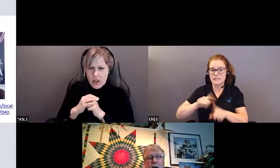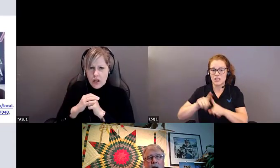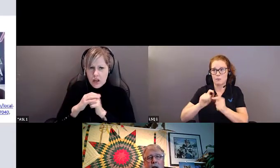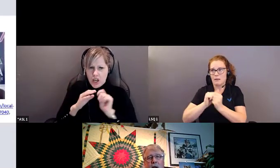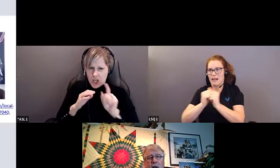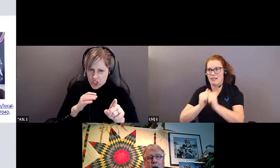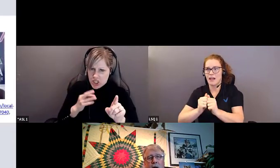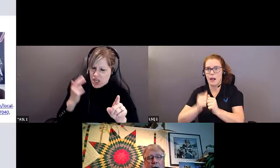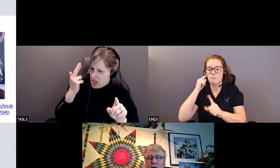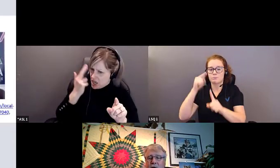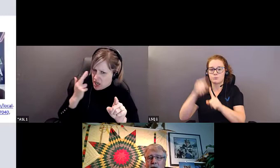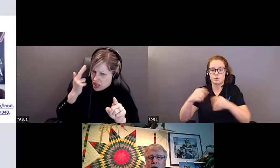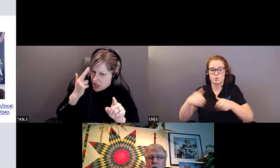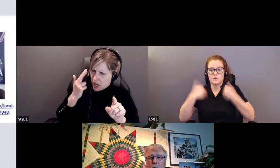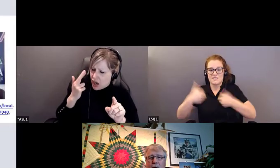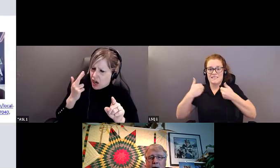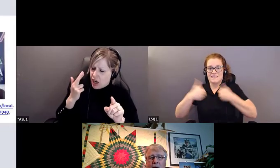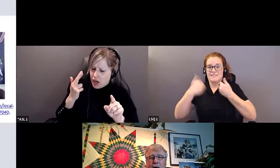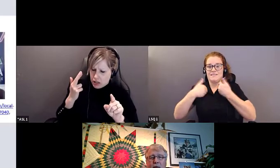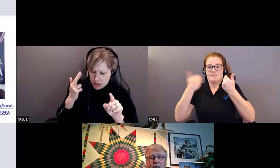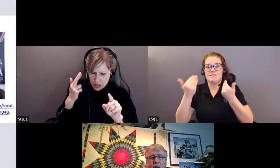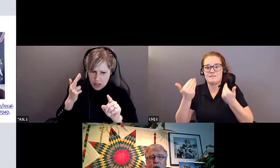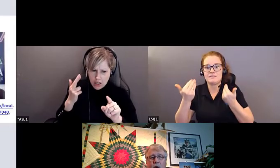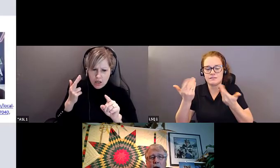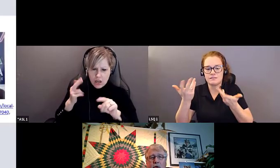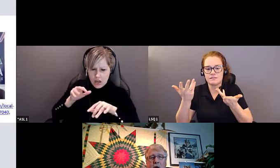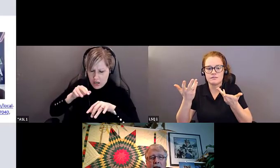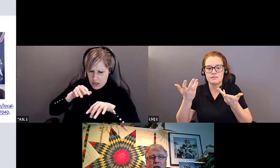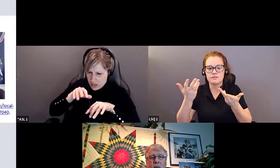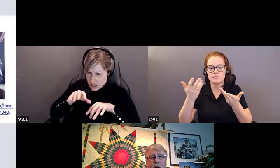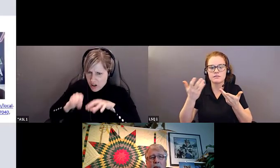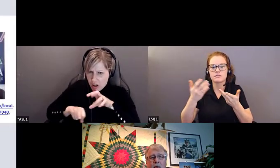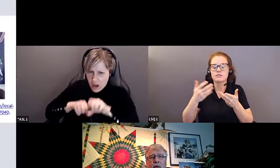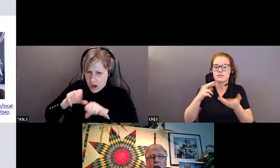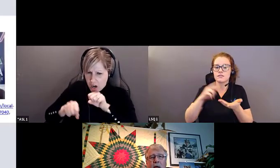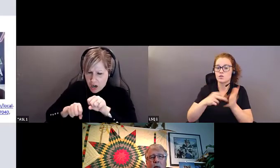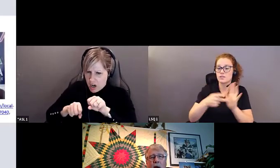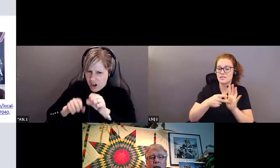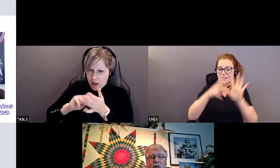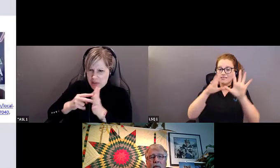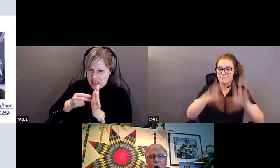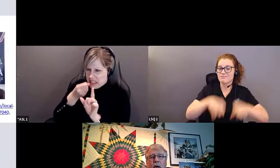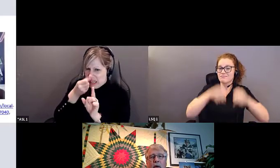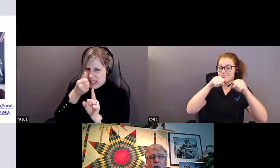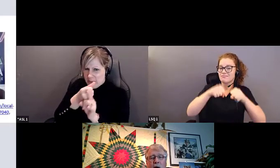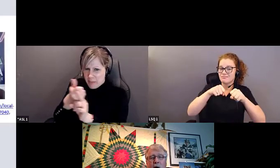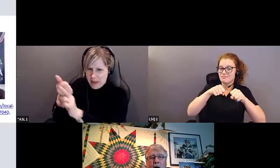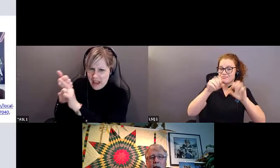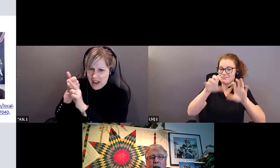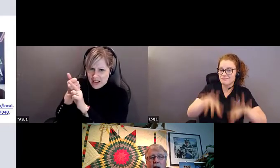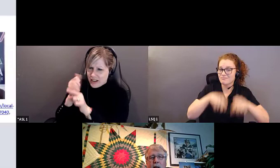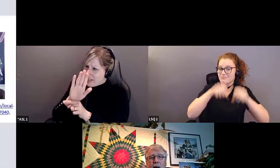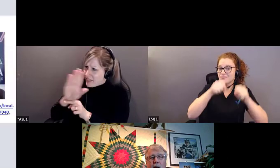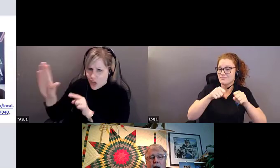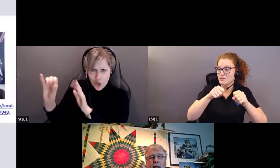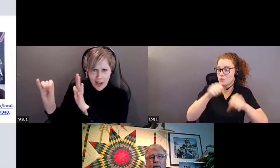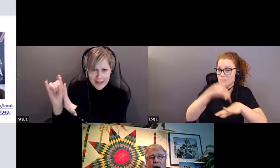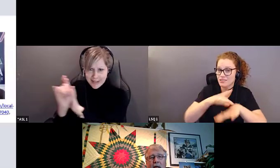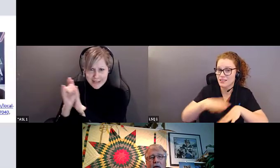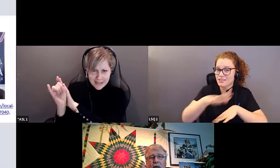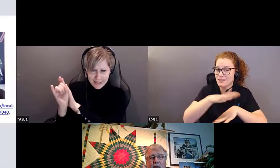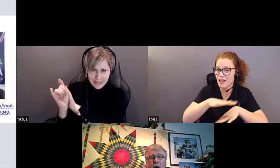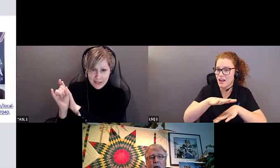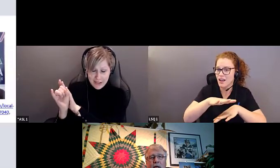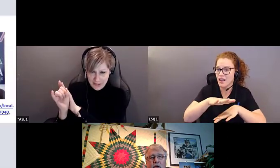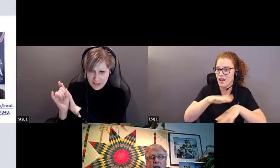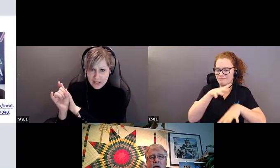colonization acts in such a way as to change people's ways of knowing who they are. And in